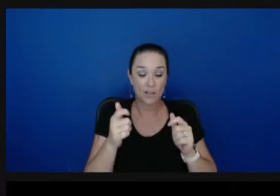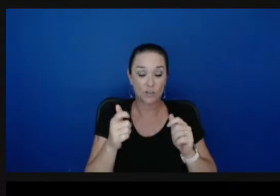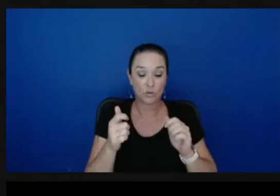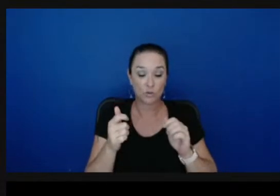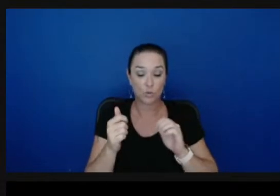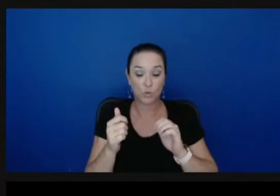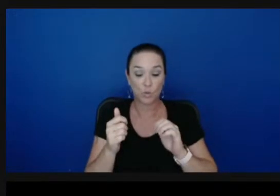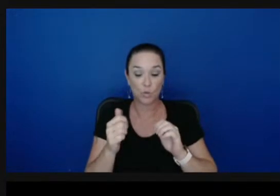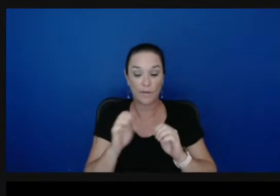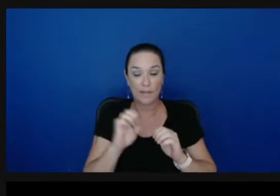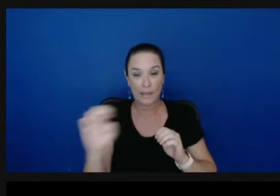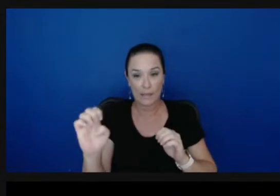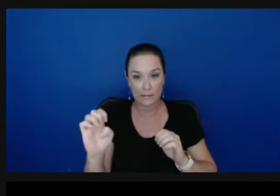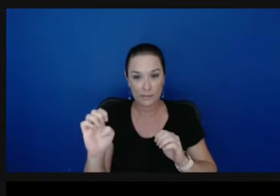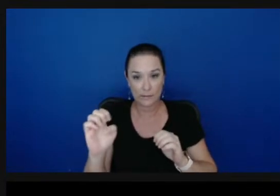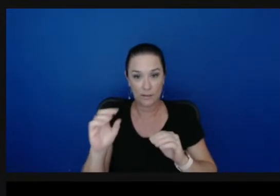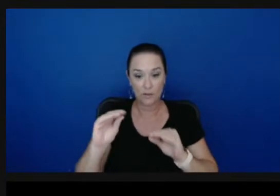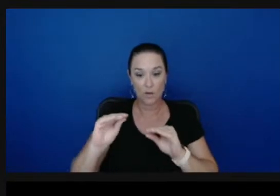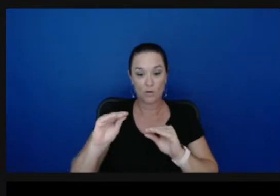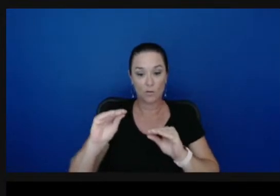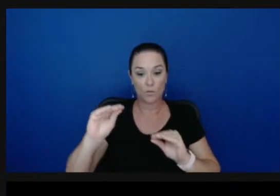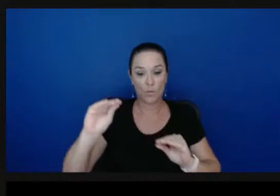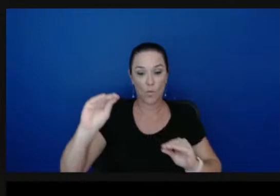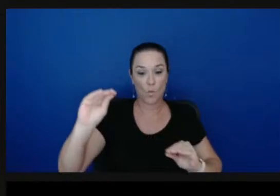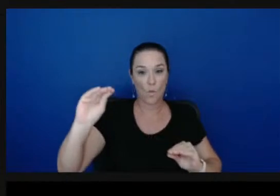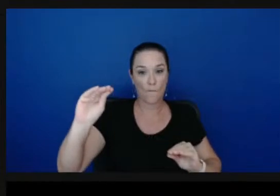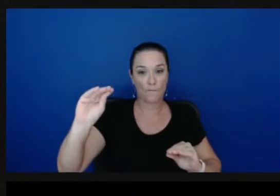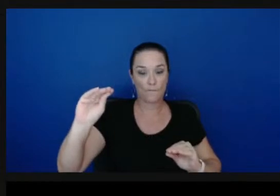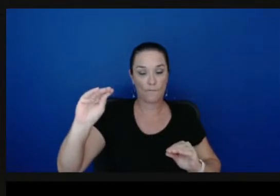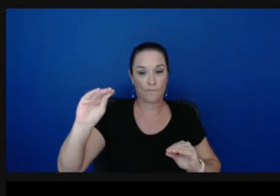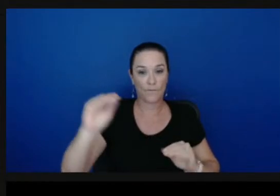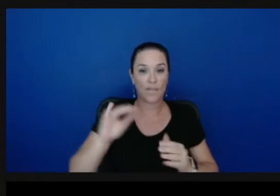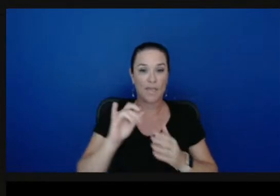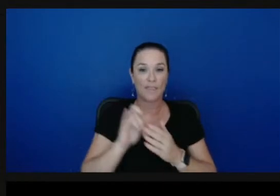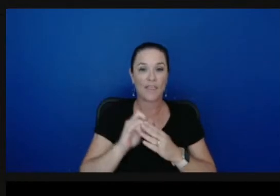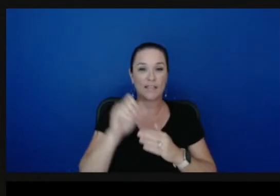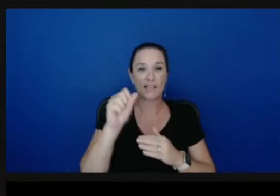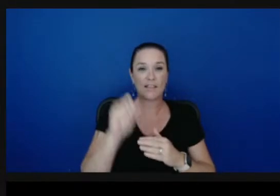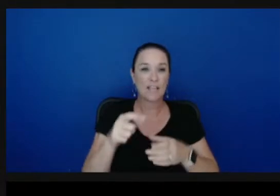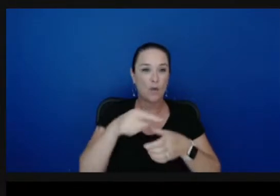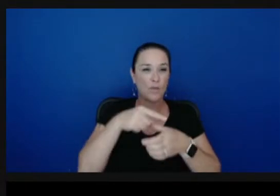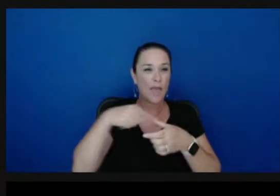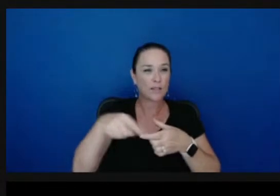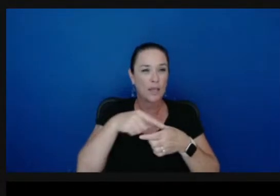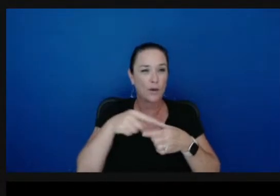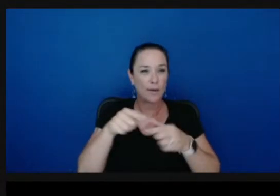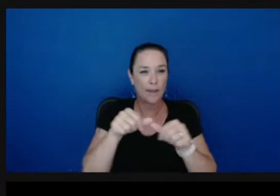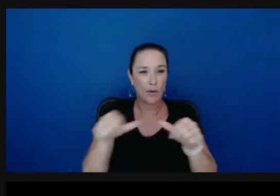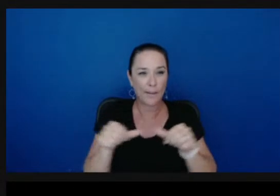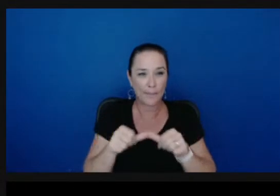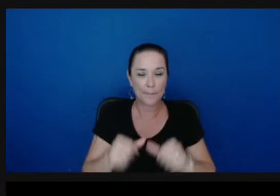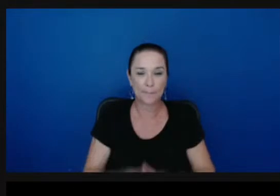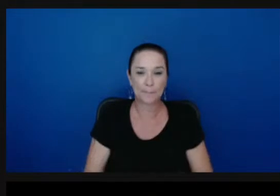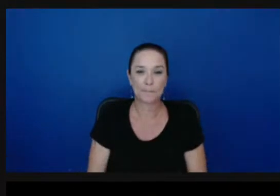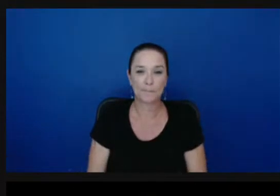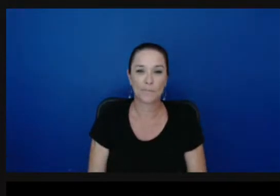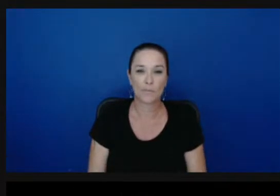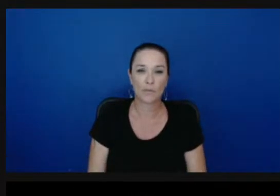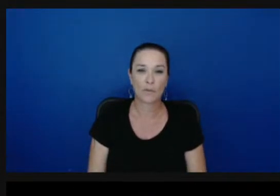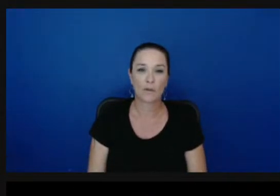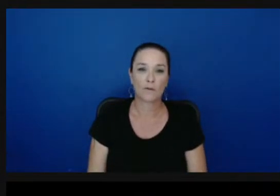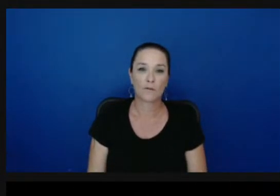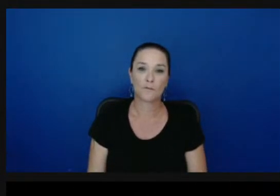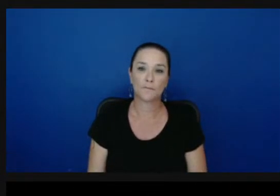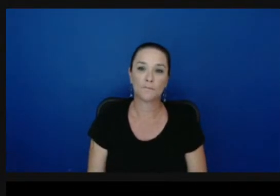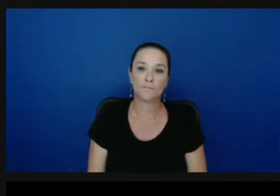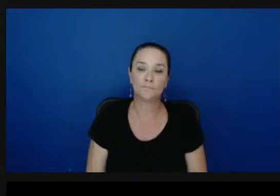southeast and upwards very quickly. That's built up in the South Caldera area. That's what that means when you see that. So